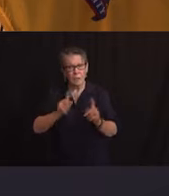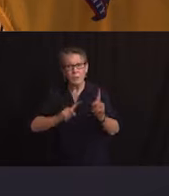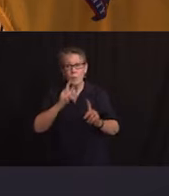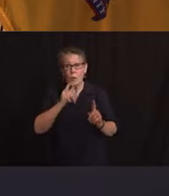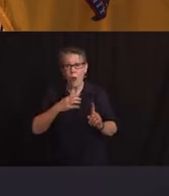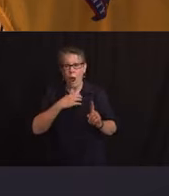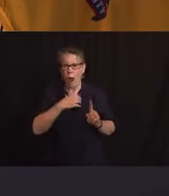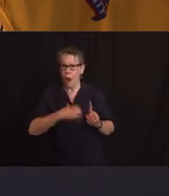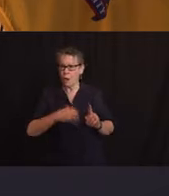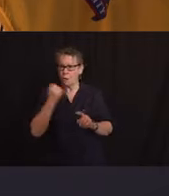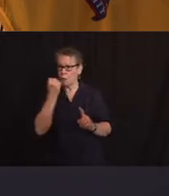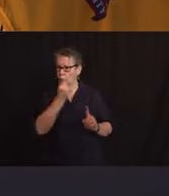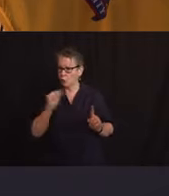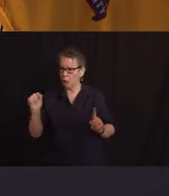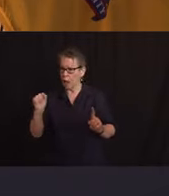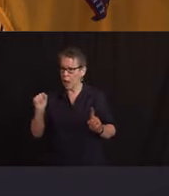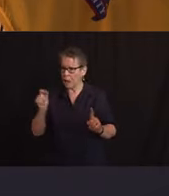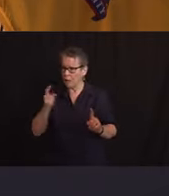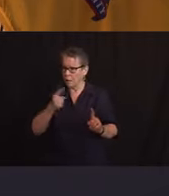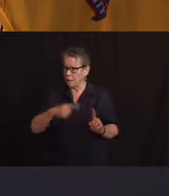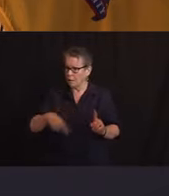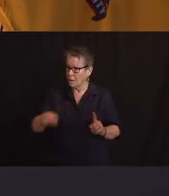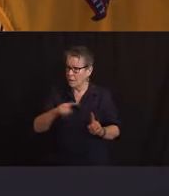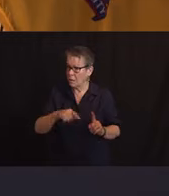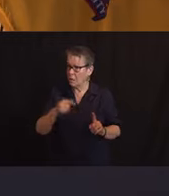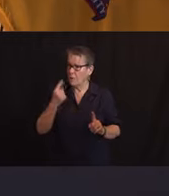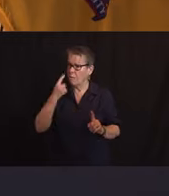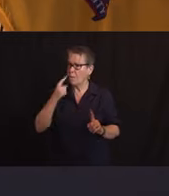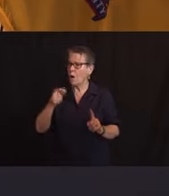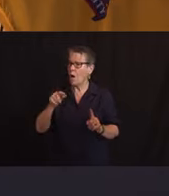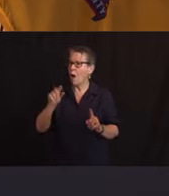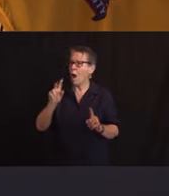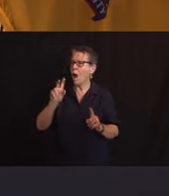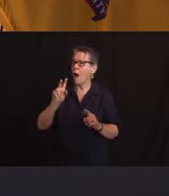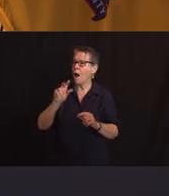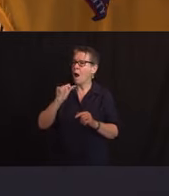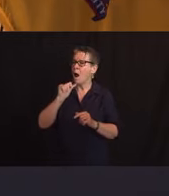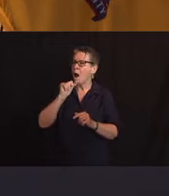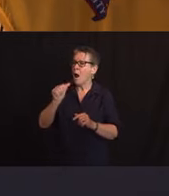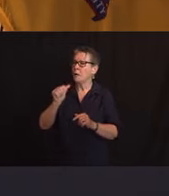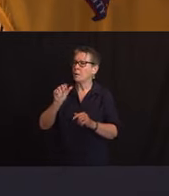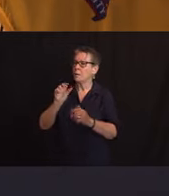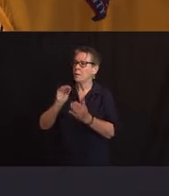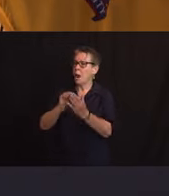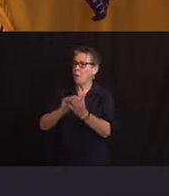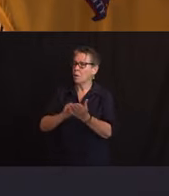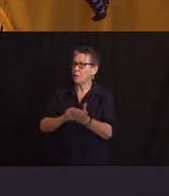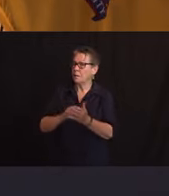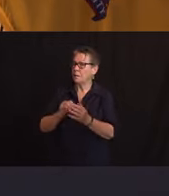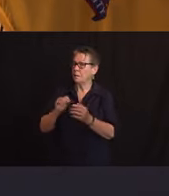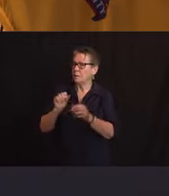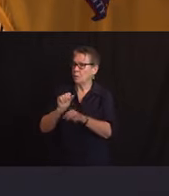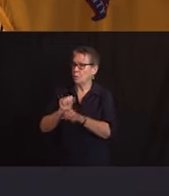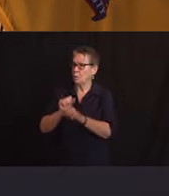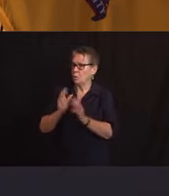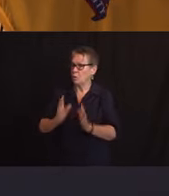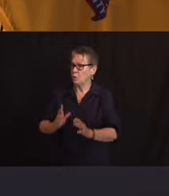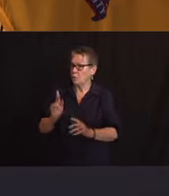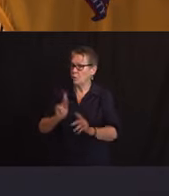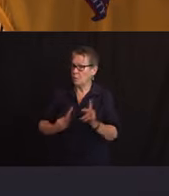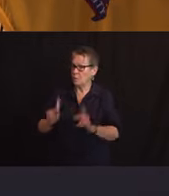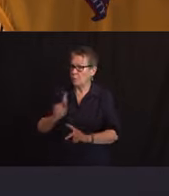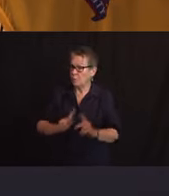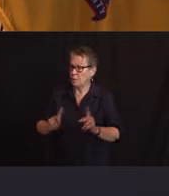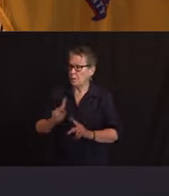year? And will that money need to be approved by the legislature, or can that just be appropriated through